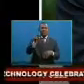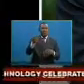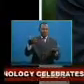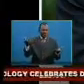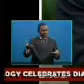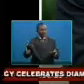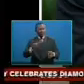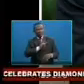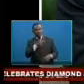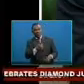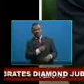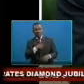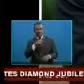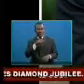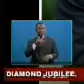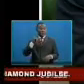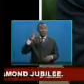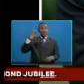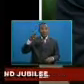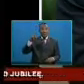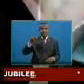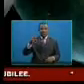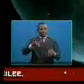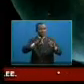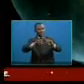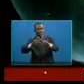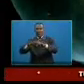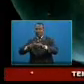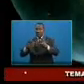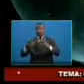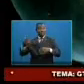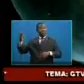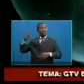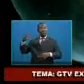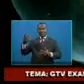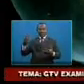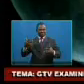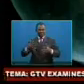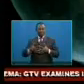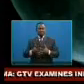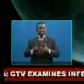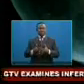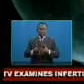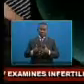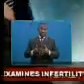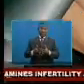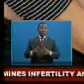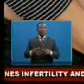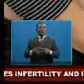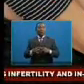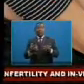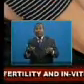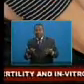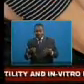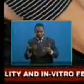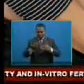Ghana, but Togo, Nigeria, Cote d'Ivoire, and even from the diaspora, who would have been denied nature's most prestigious gift, the fruit of the